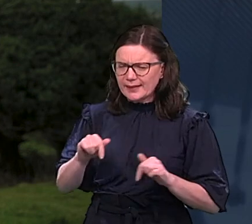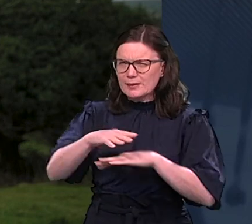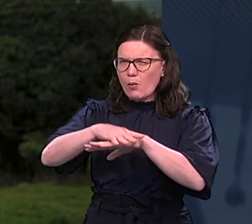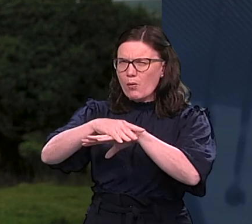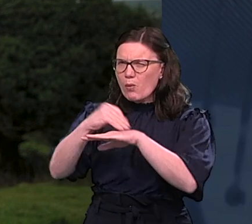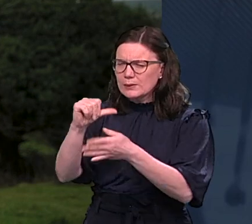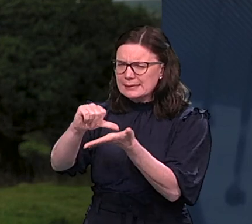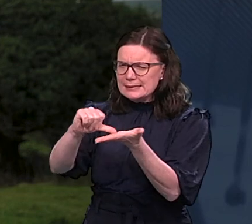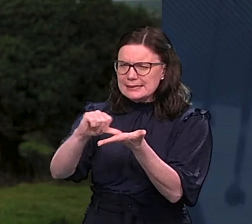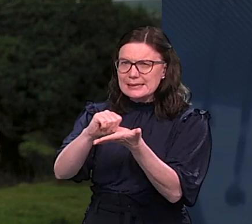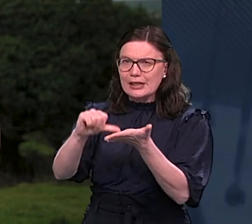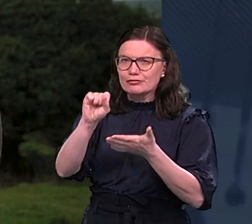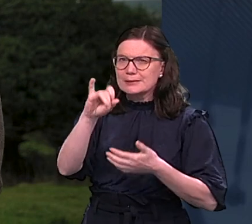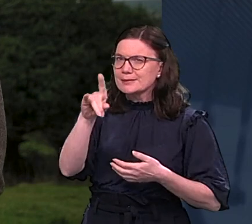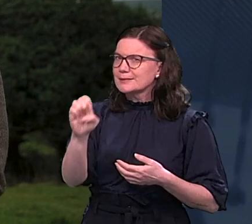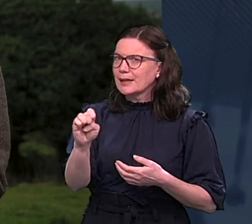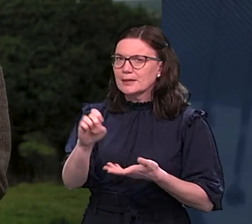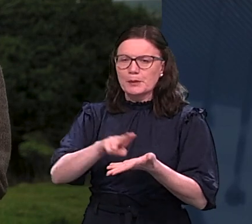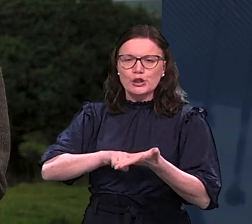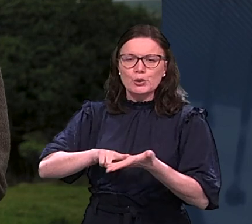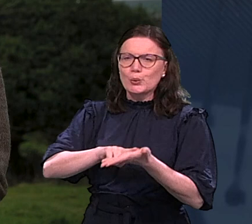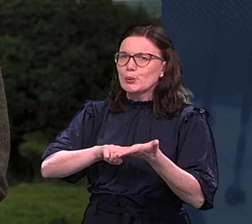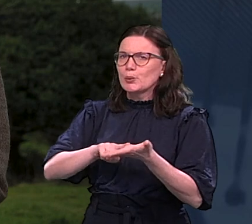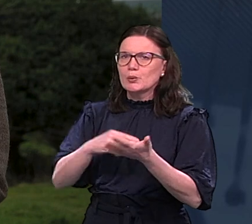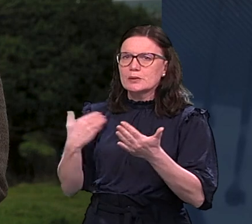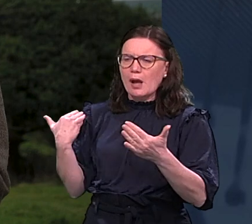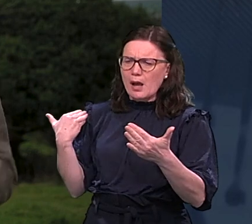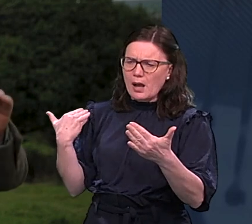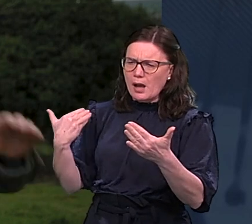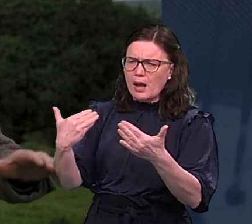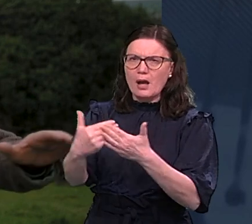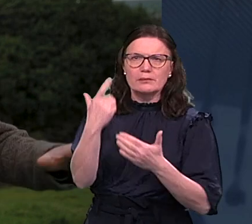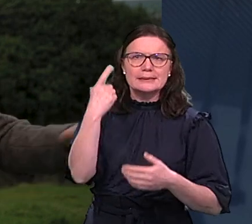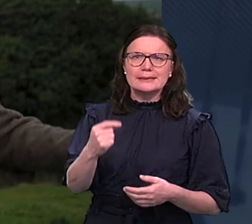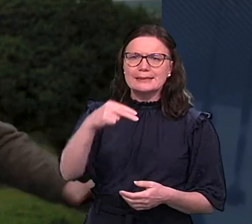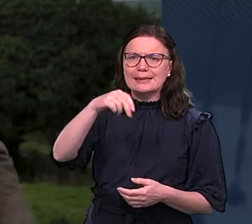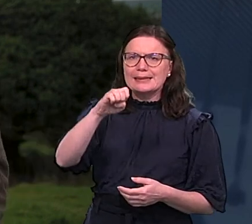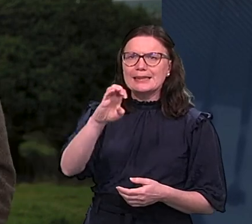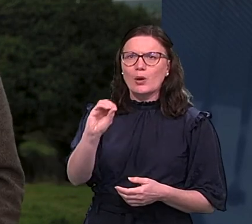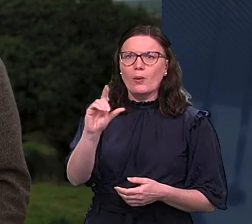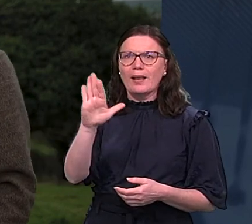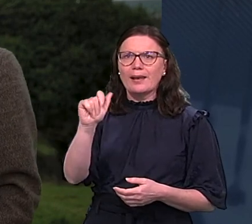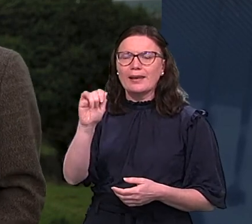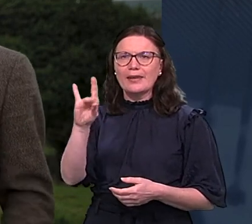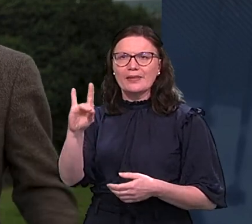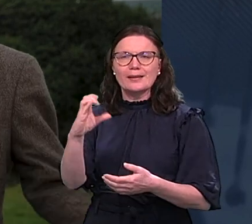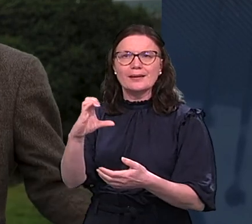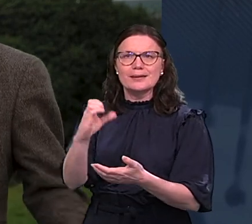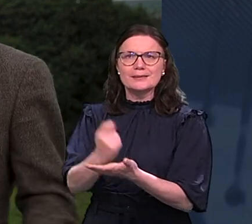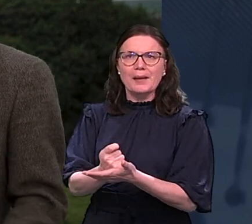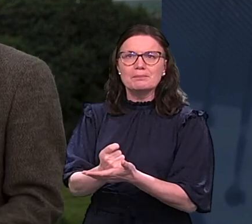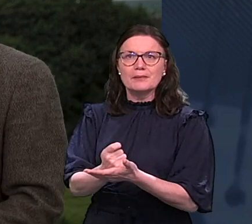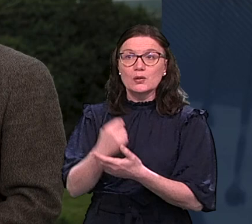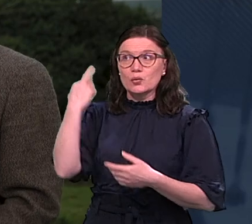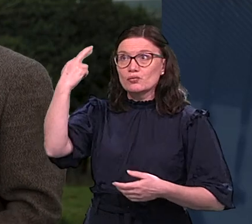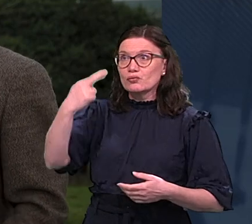site has been in use since the Neolithic period, because we have evidence of it. So the royal